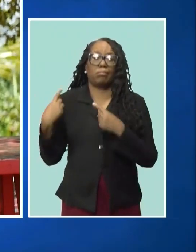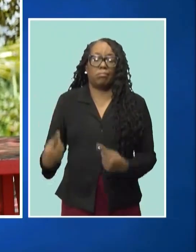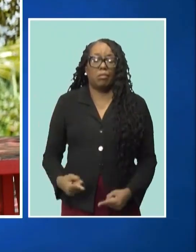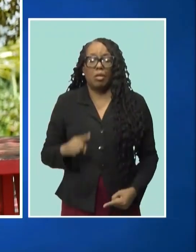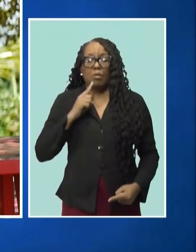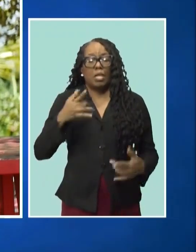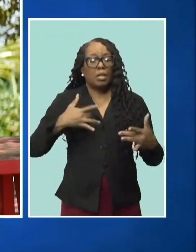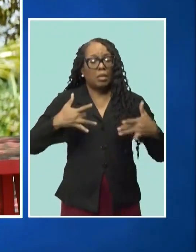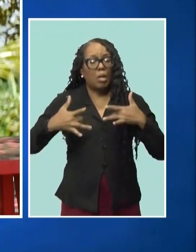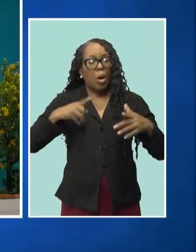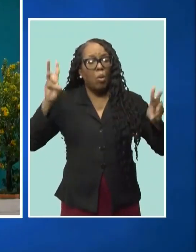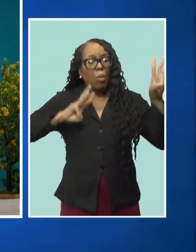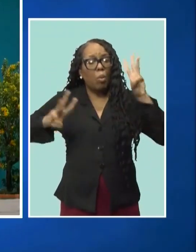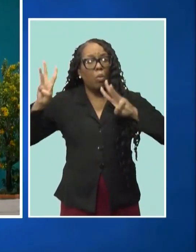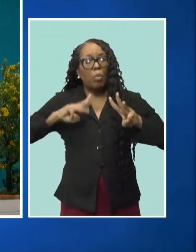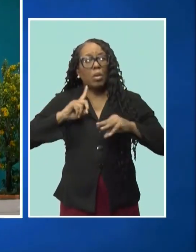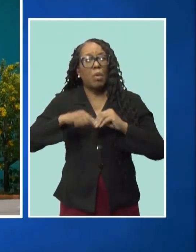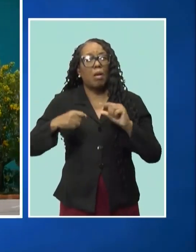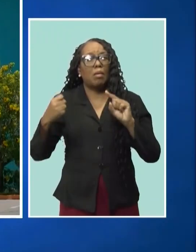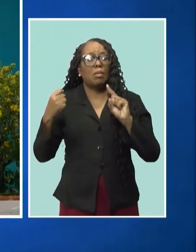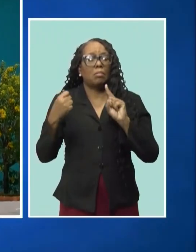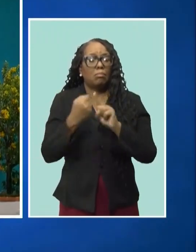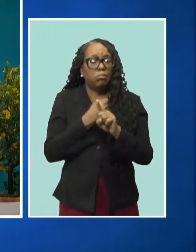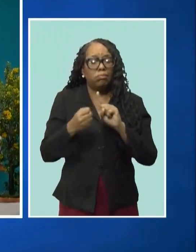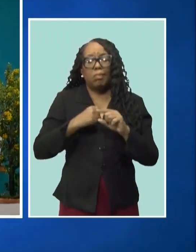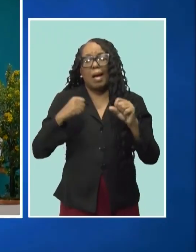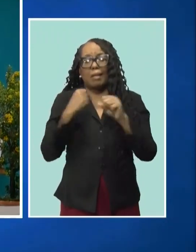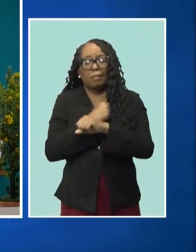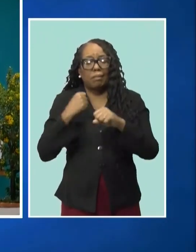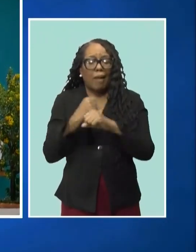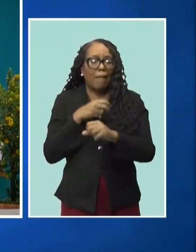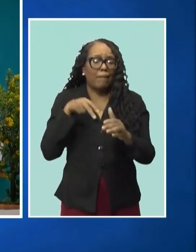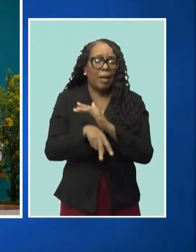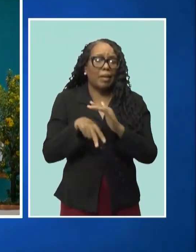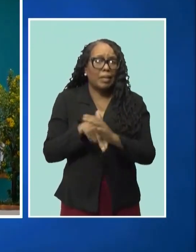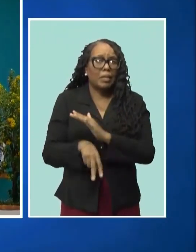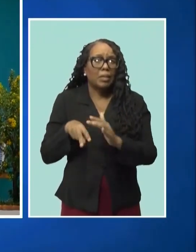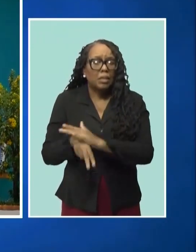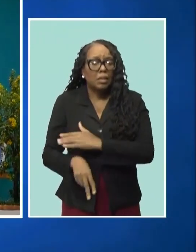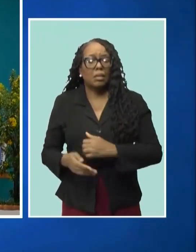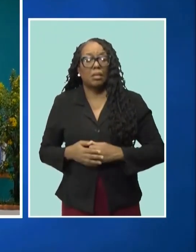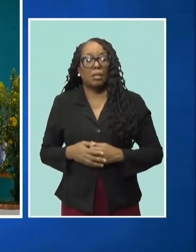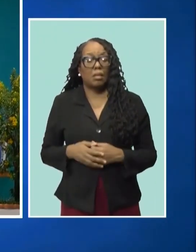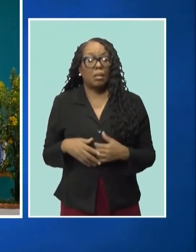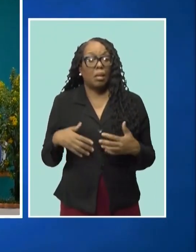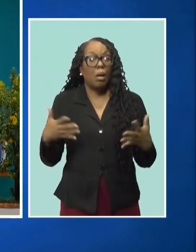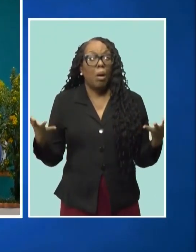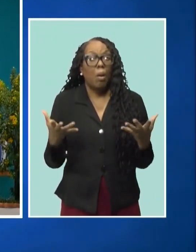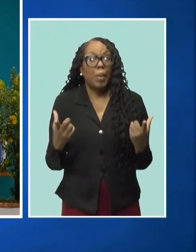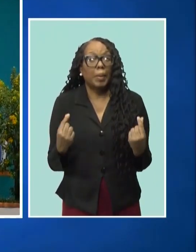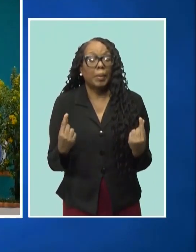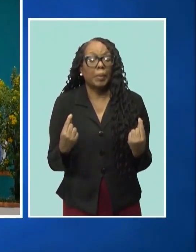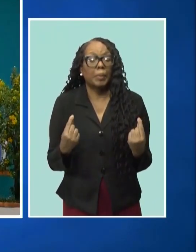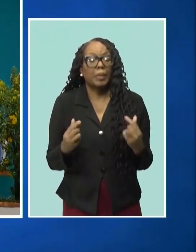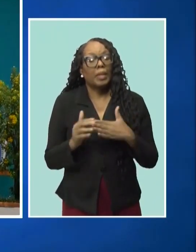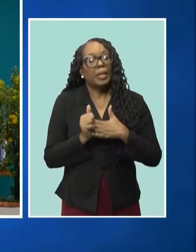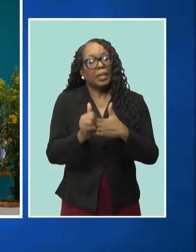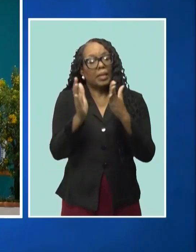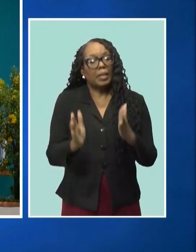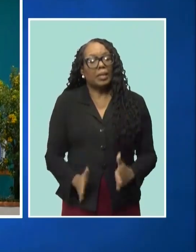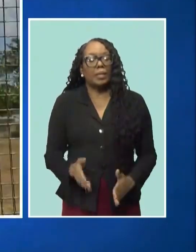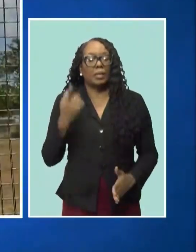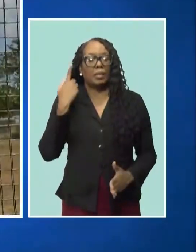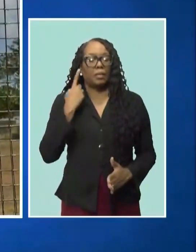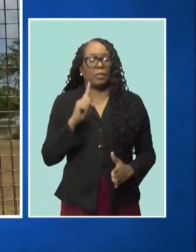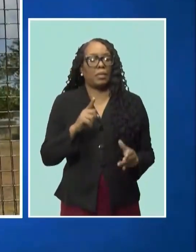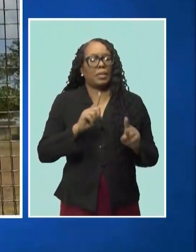place in the neighbourhood. The community leader said he believes to arrest the situation, leaders of organised groups must sit at the round